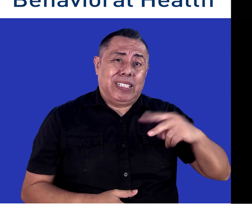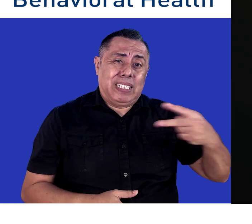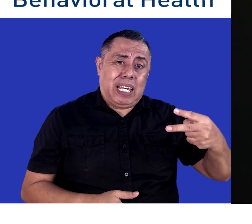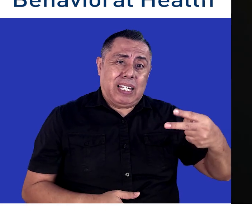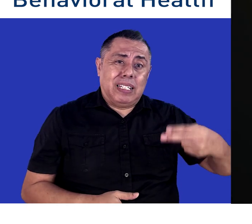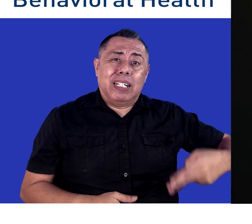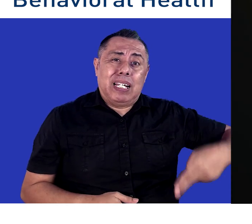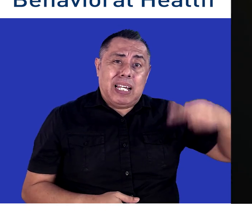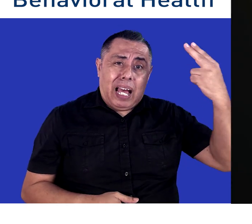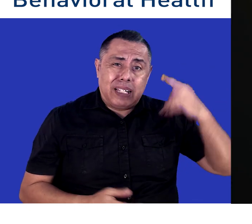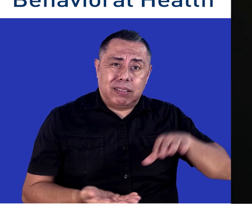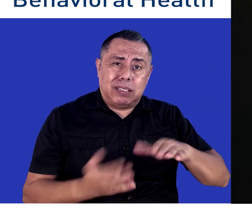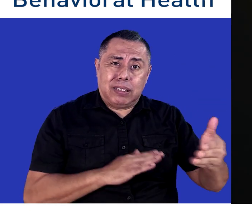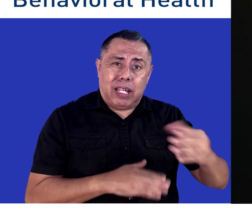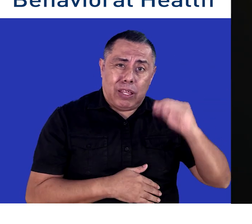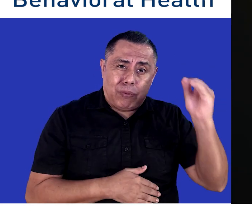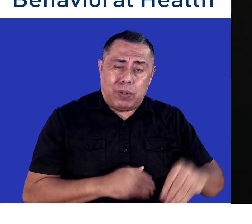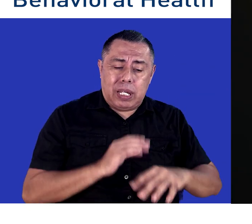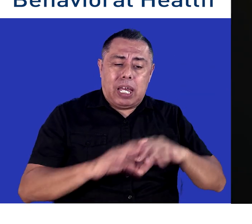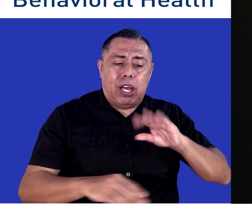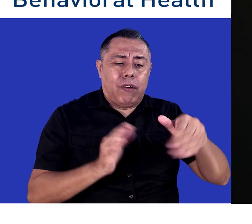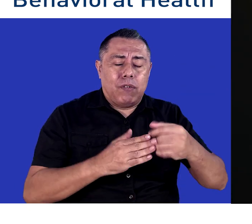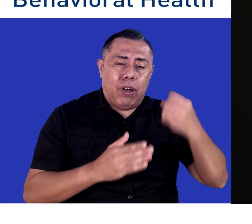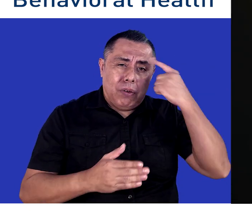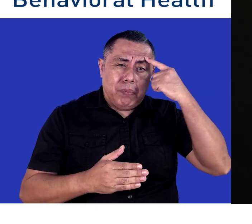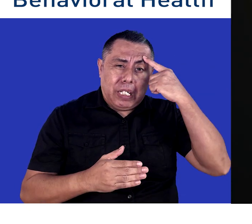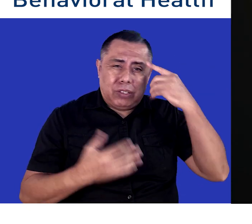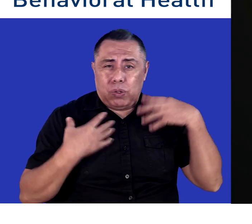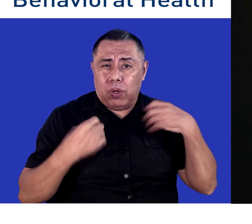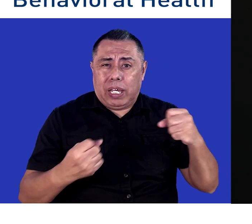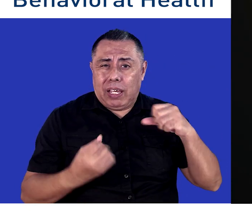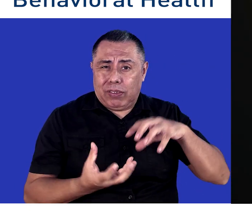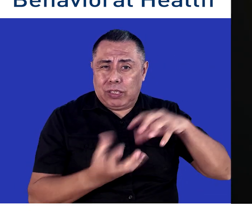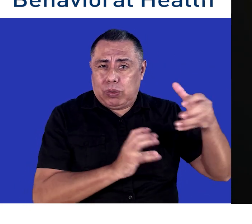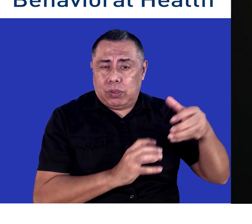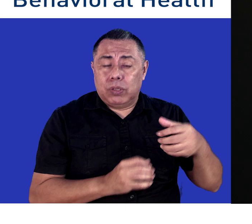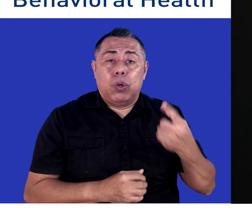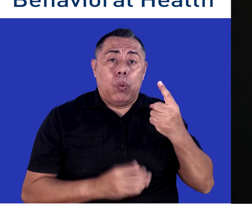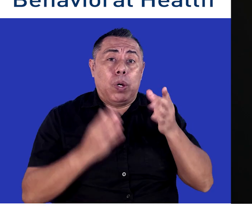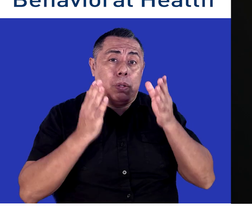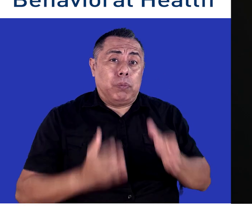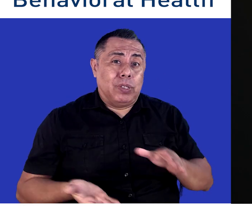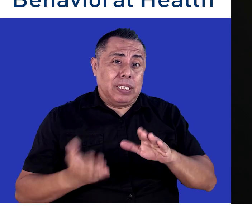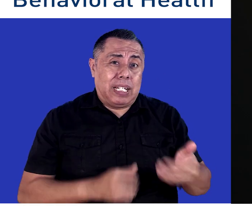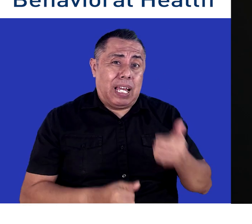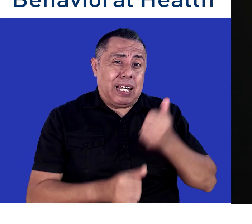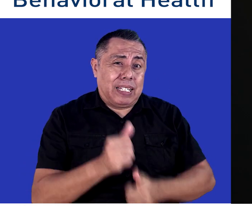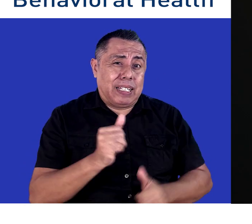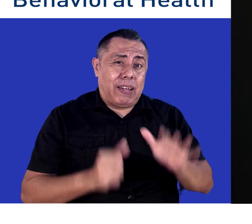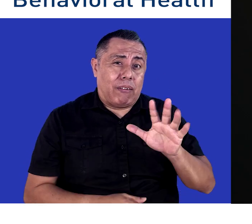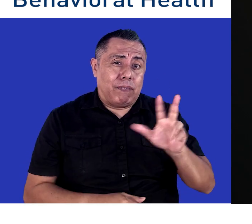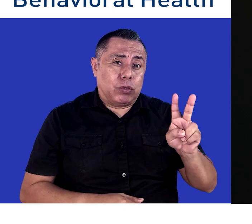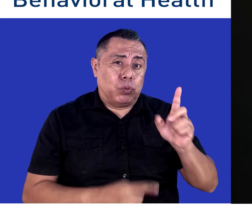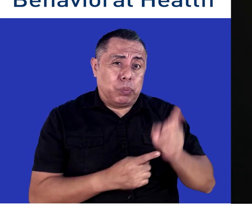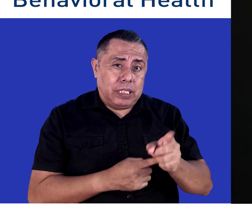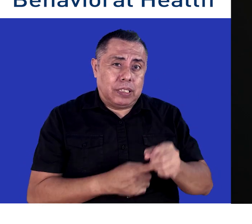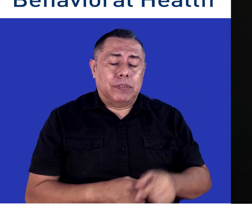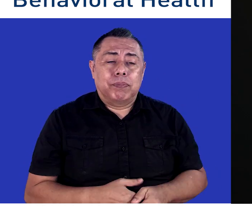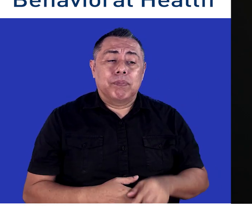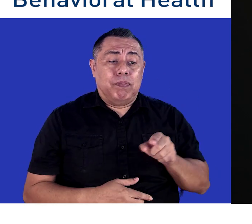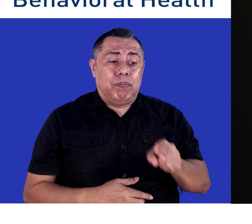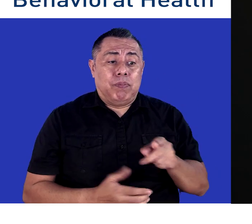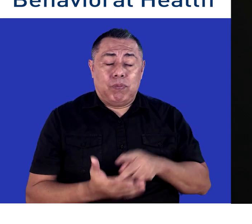highest mortality rate of all mental health disorders, with one person dying from an eating disorder every 52